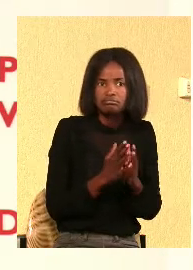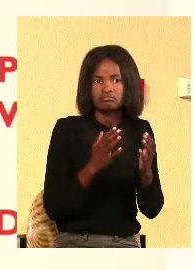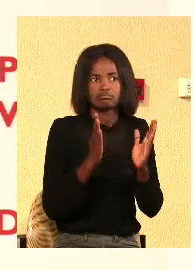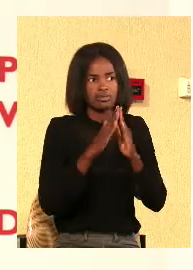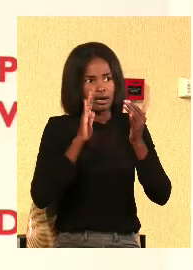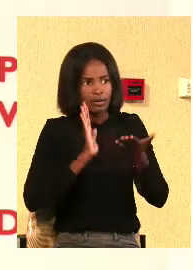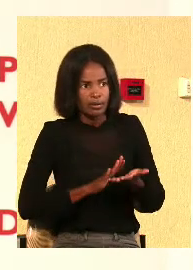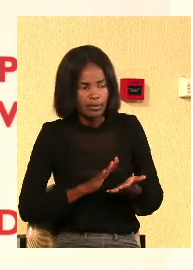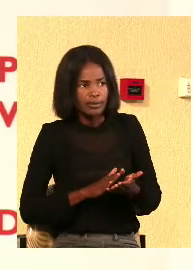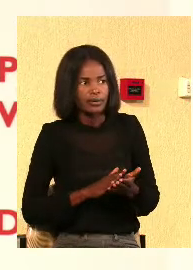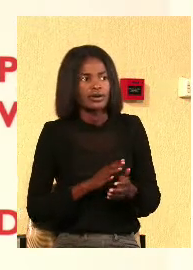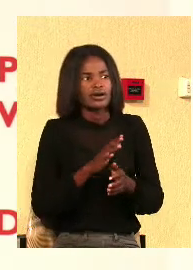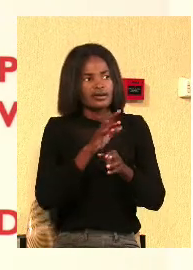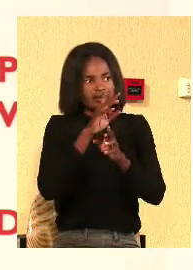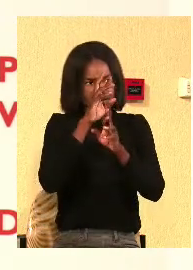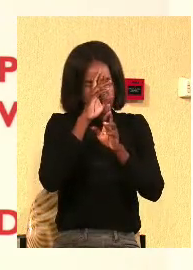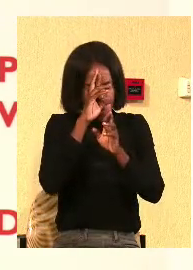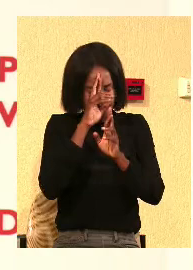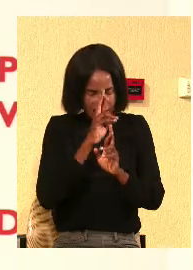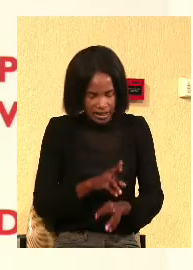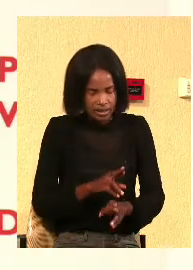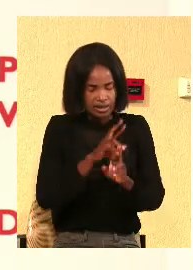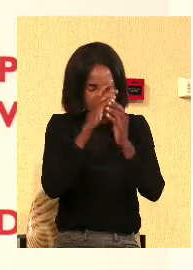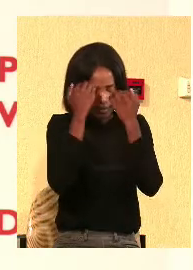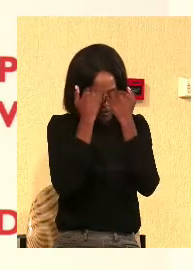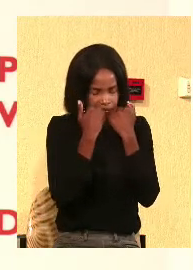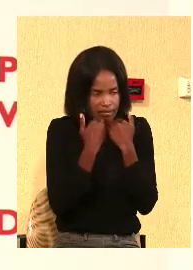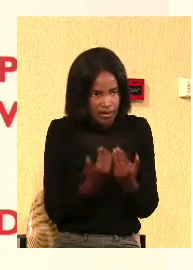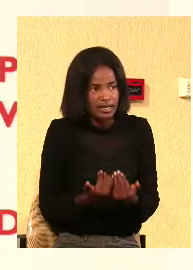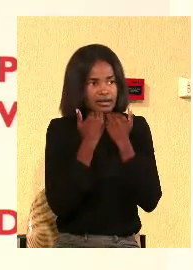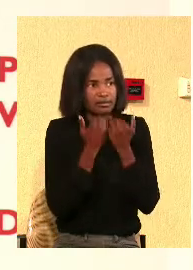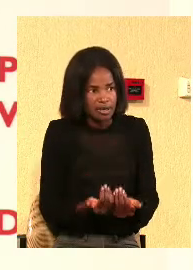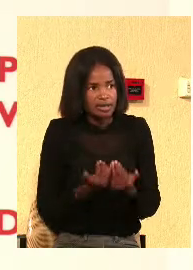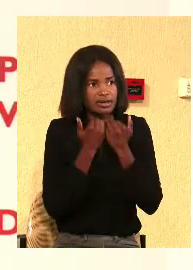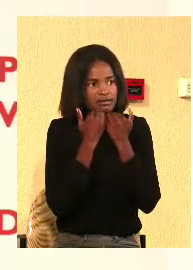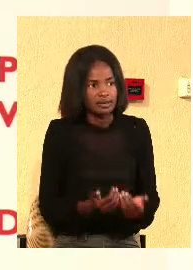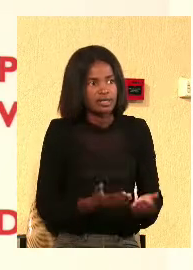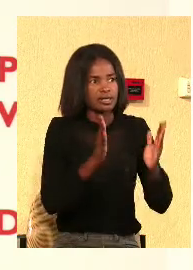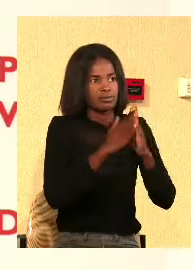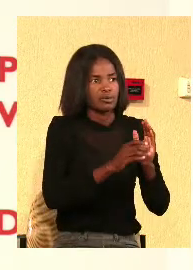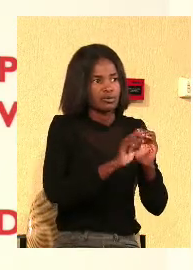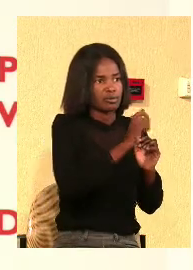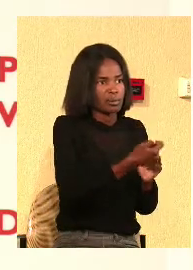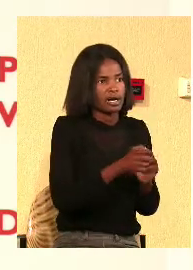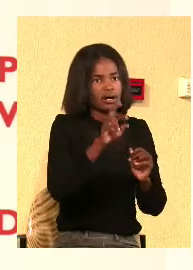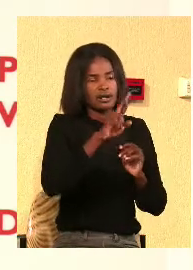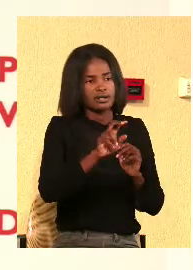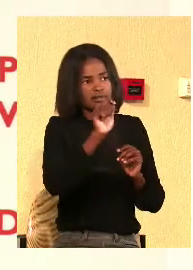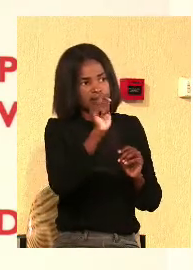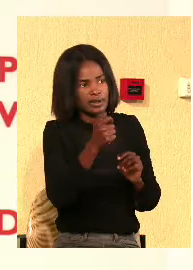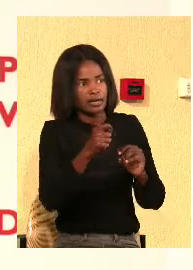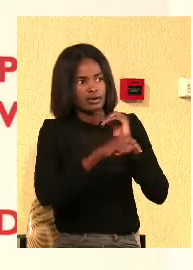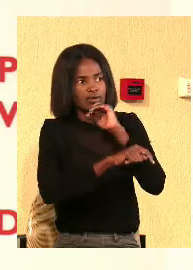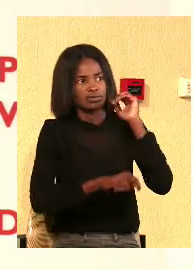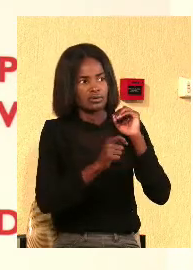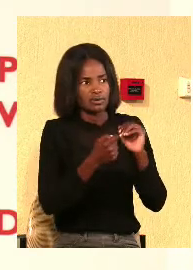the obeying of the lockdown, because lockdown means intercepting transmission or possible transmission from